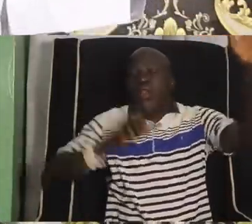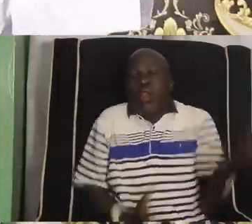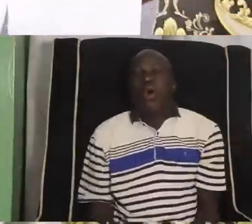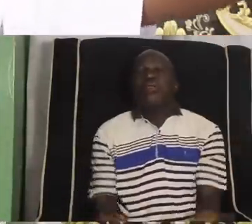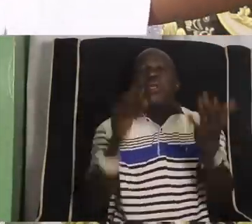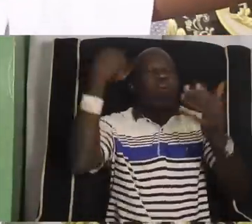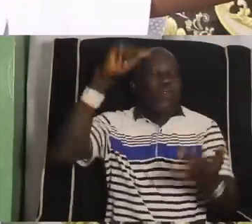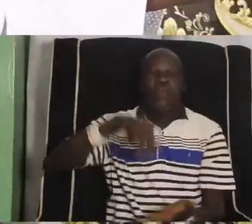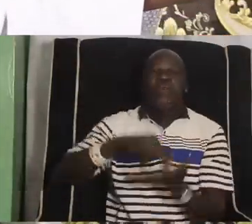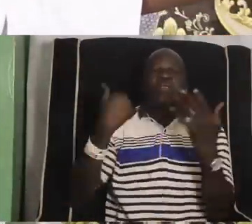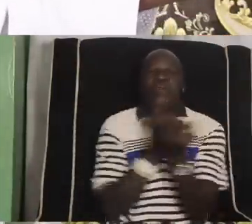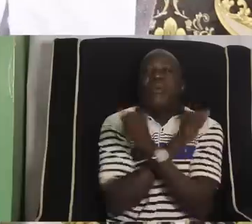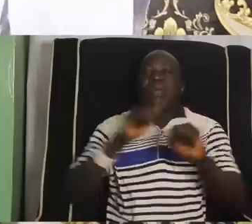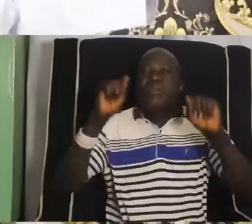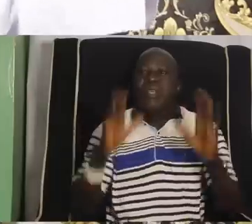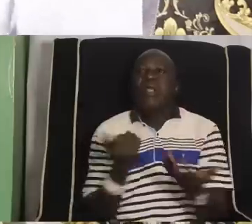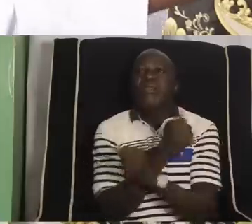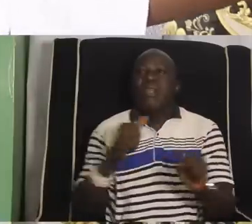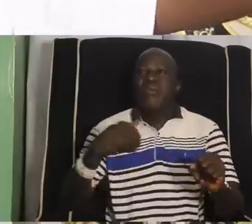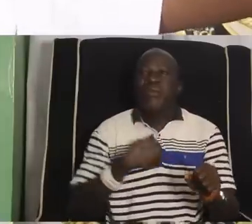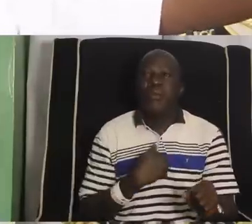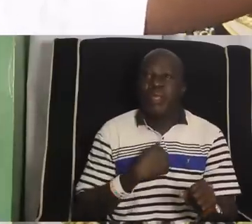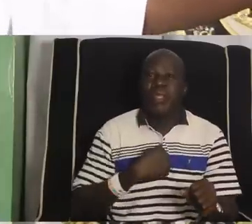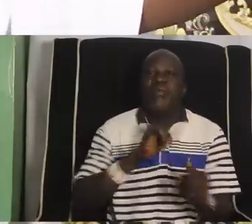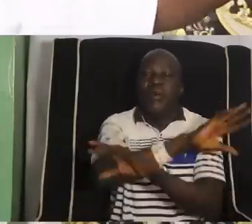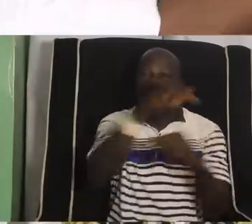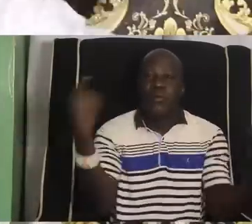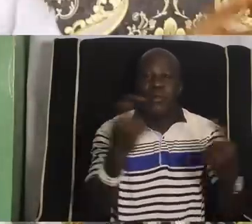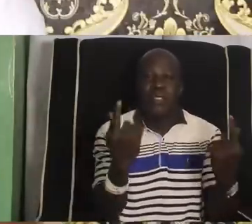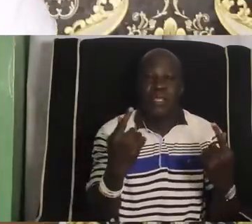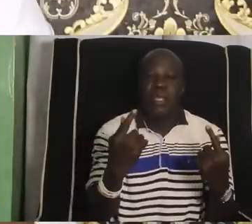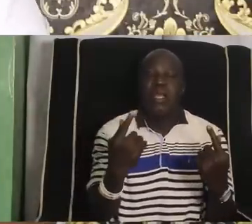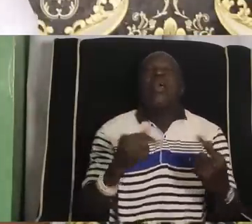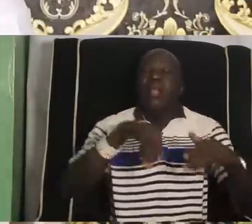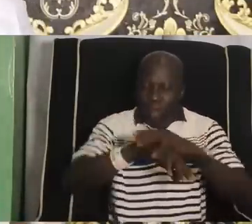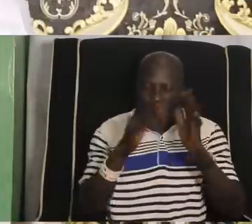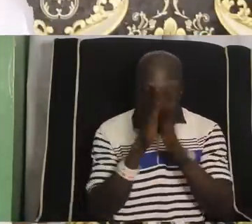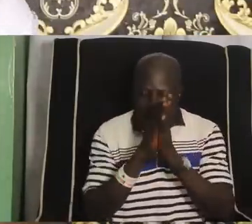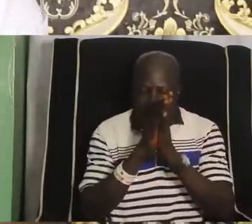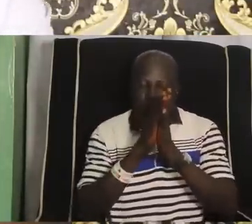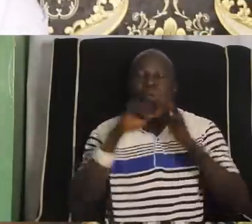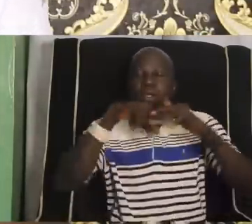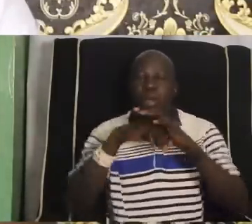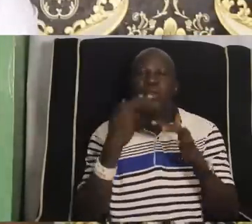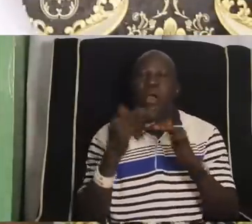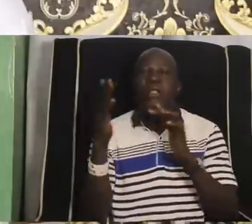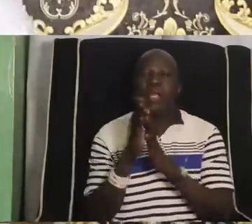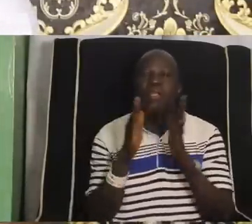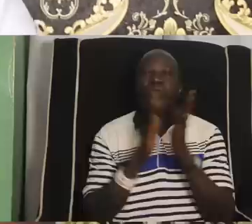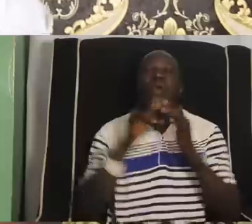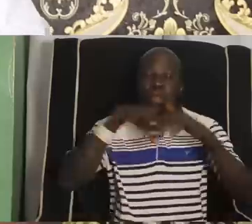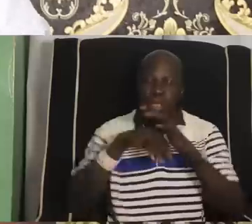feel Balaam? Now arise on my salvation. Balaam, what say? Oh yeah, you are. Oh my Jesus, oh